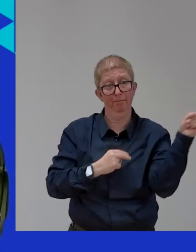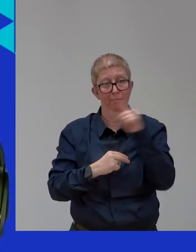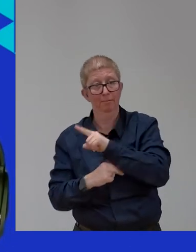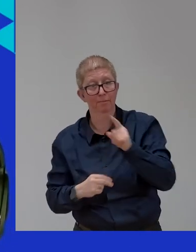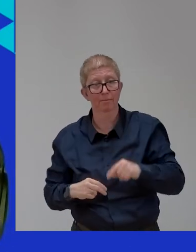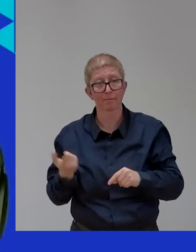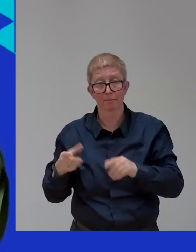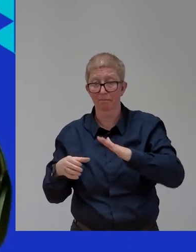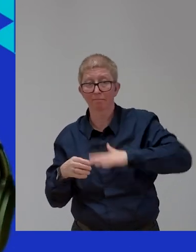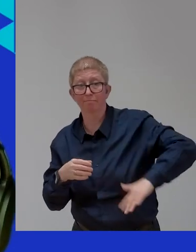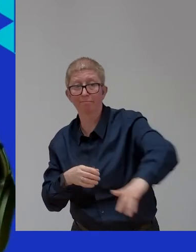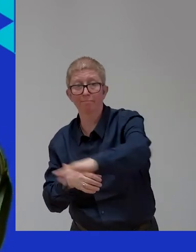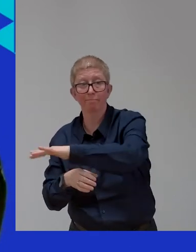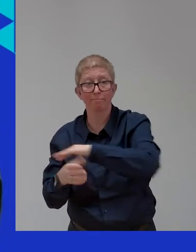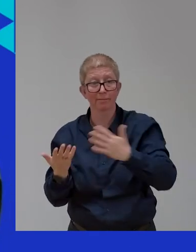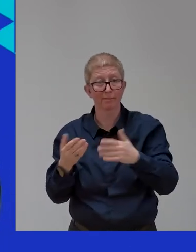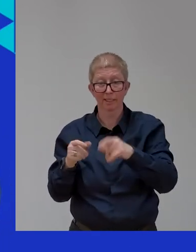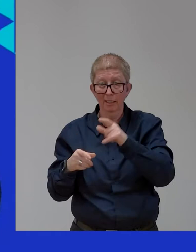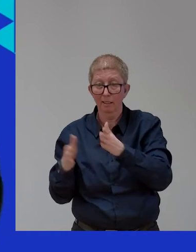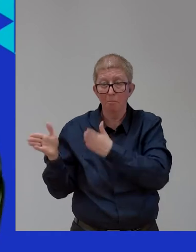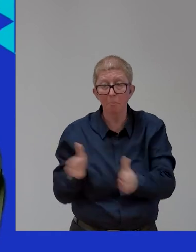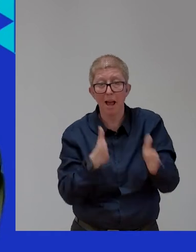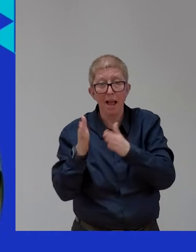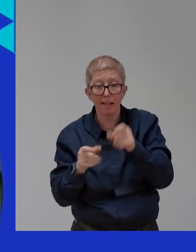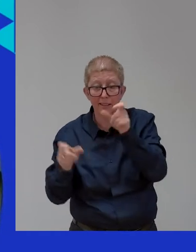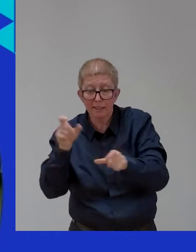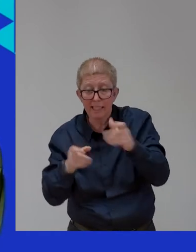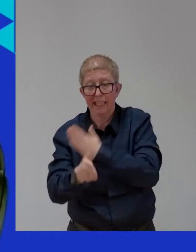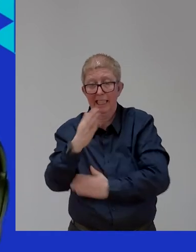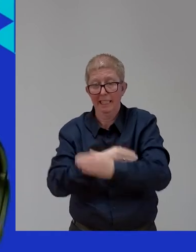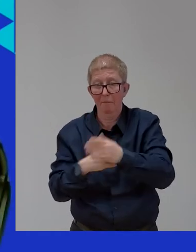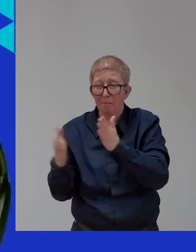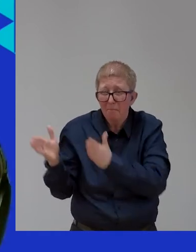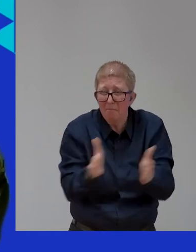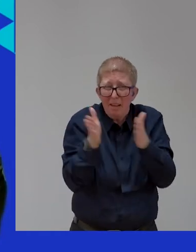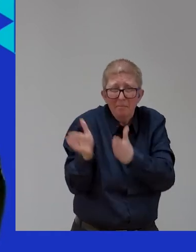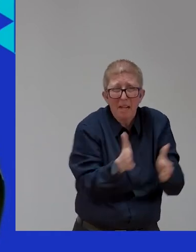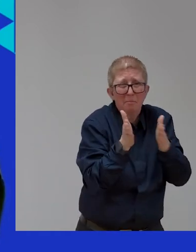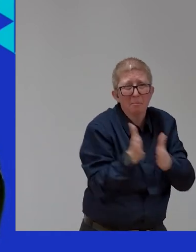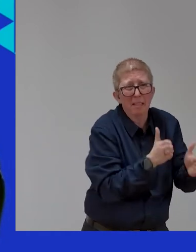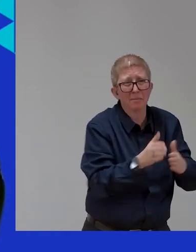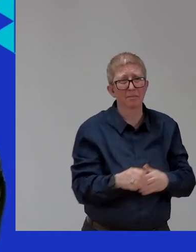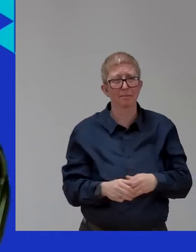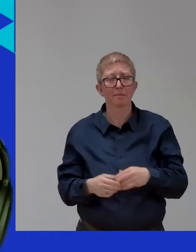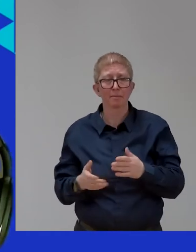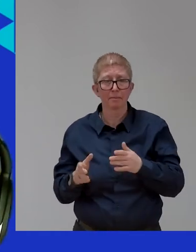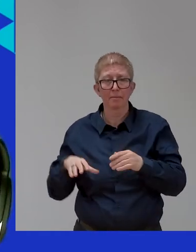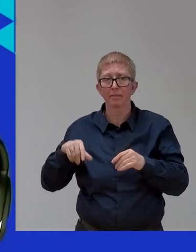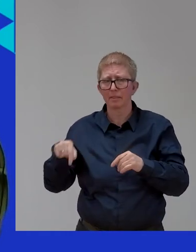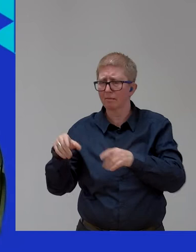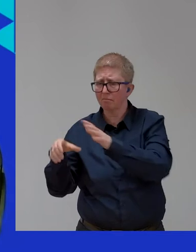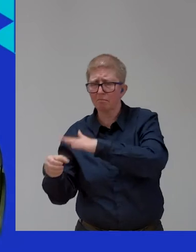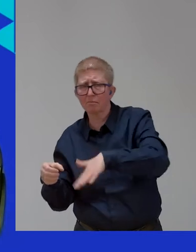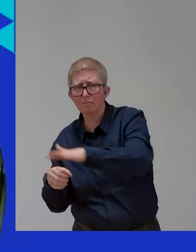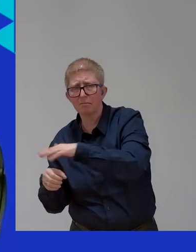with disabilities. On the supply side, obviously, we need to make sure that vocational training or any type of training that is